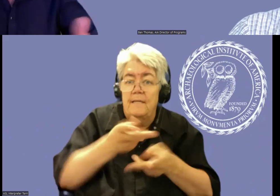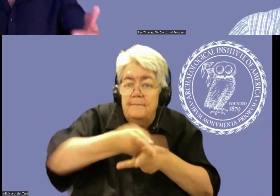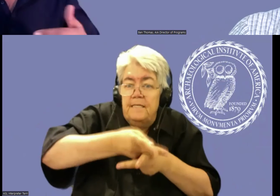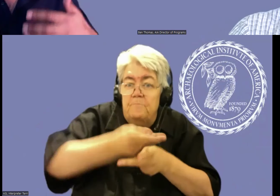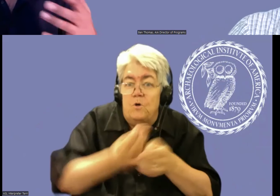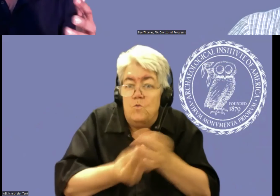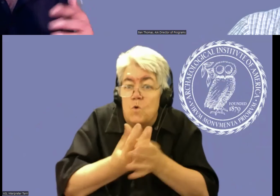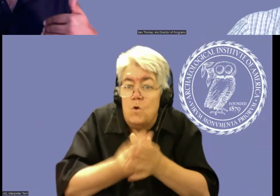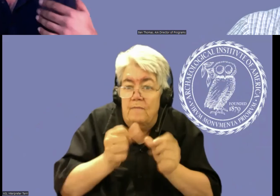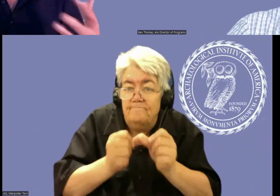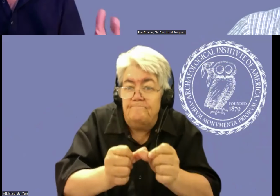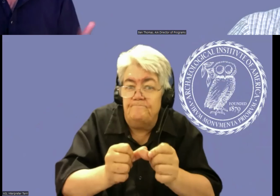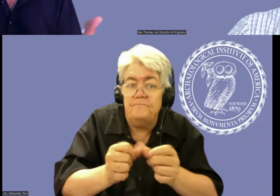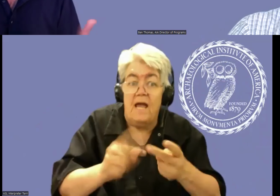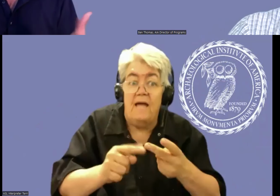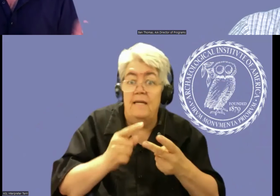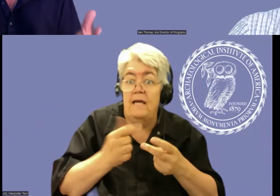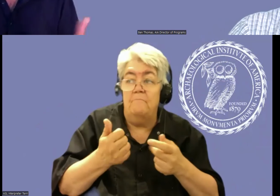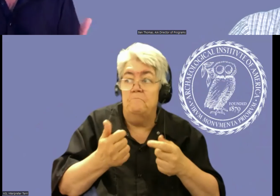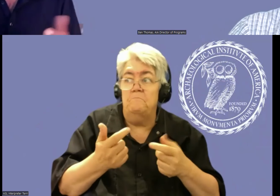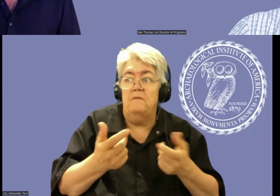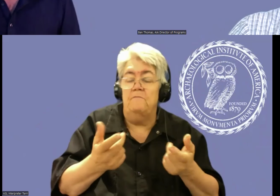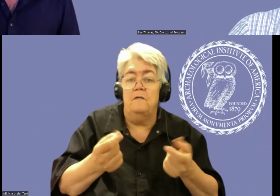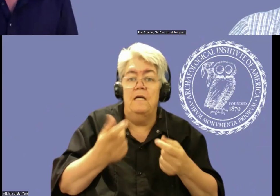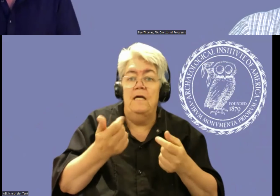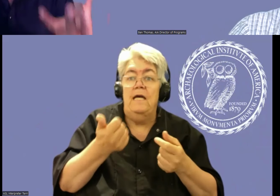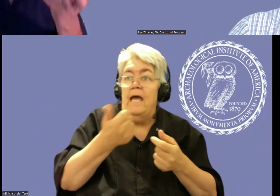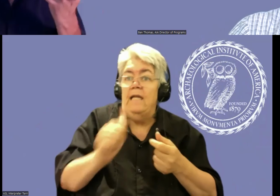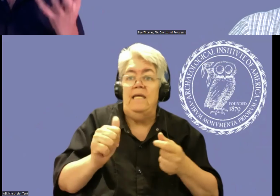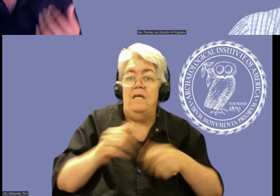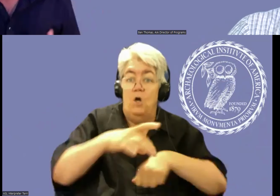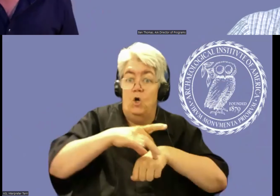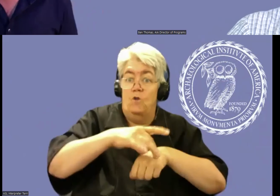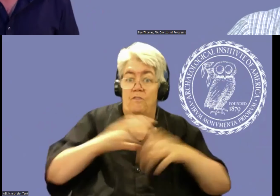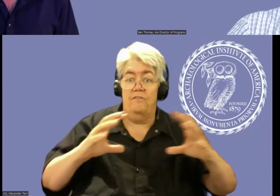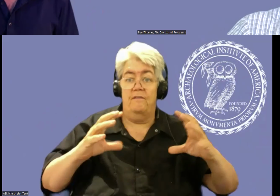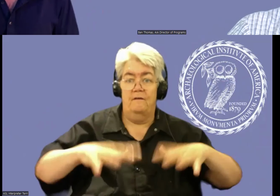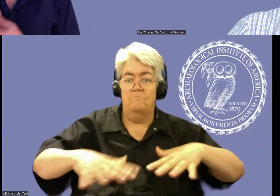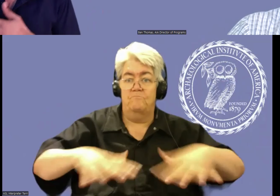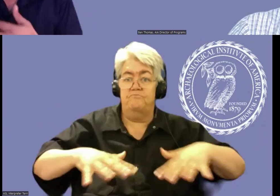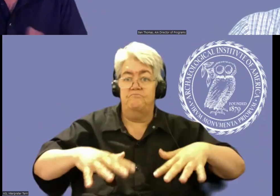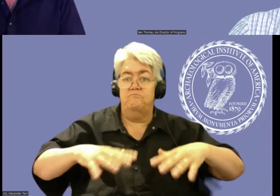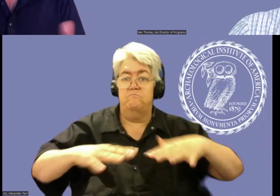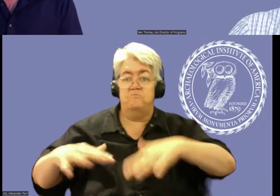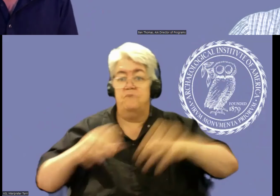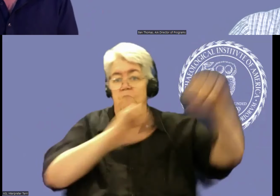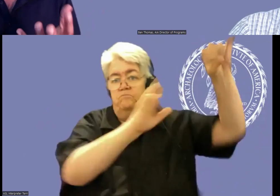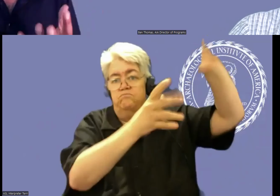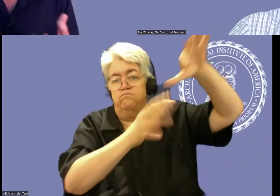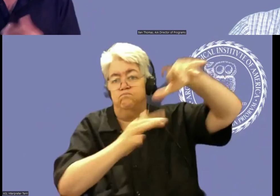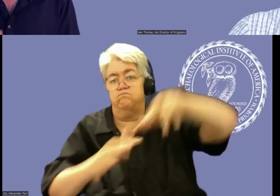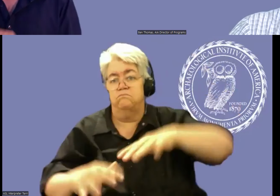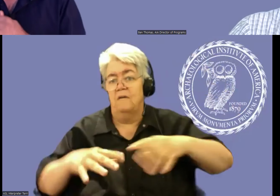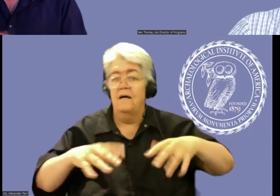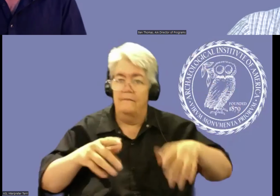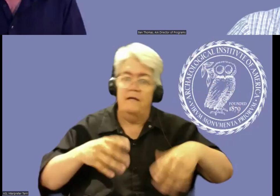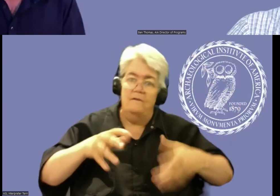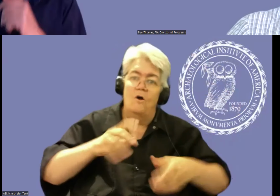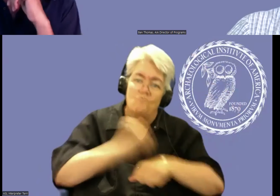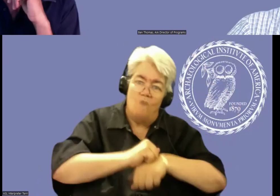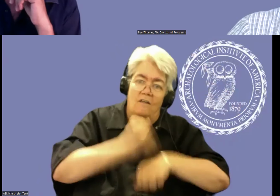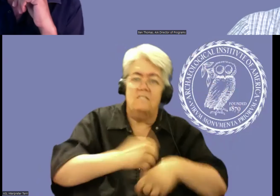time there's movement of, of any sort of terrestrial movement, there's more rocks that need to be brought up. Every time there's plowing, there's more rocks that brought